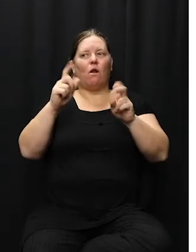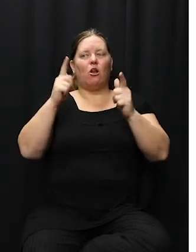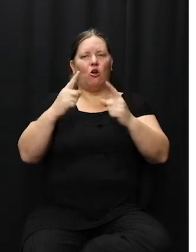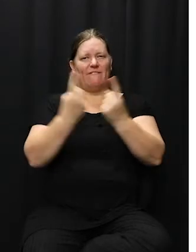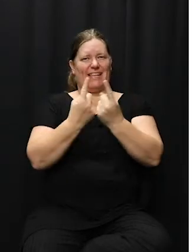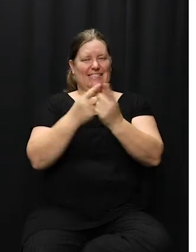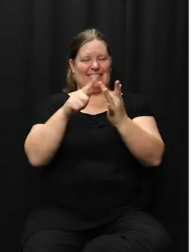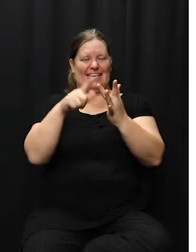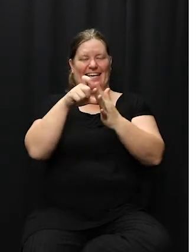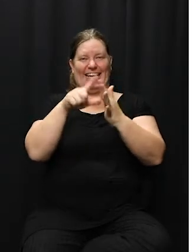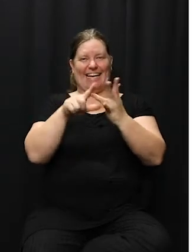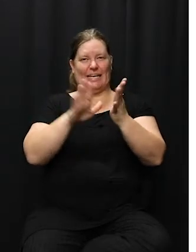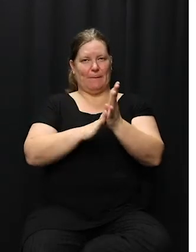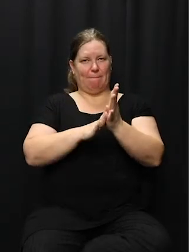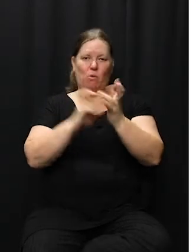the term